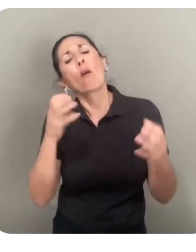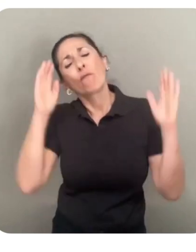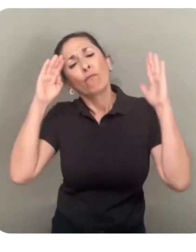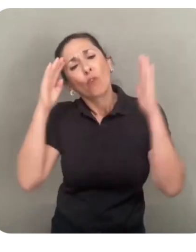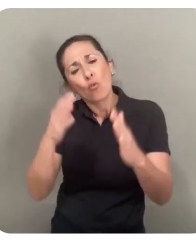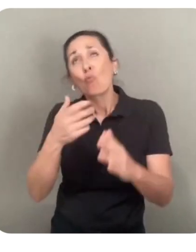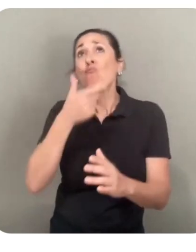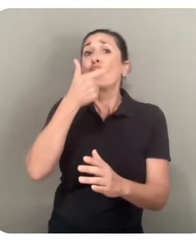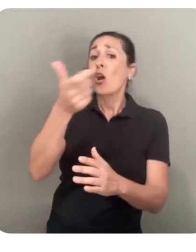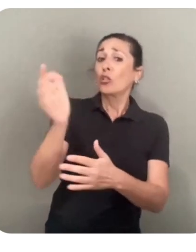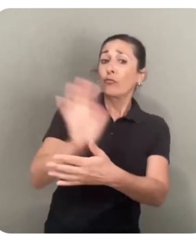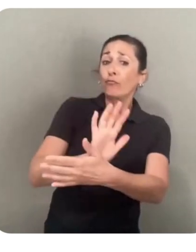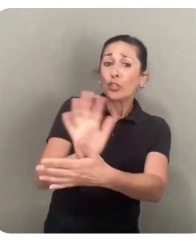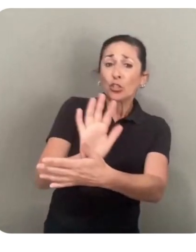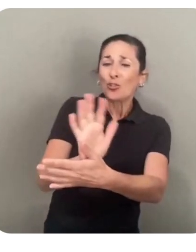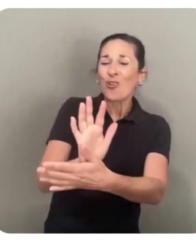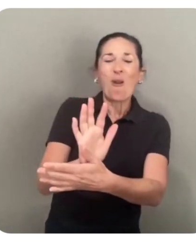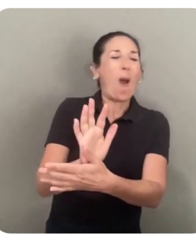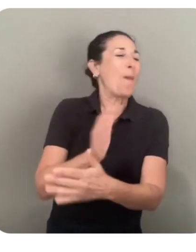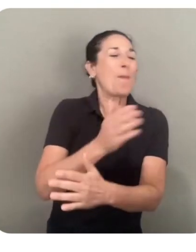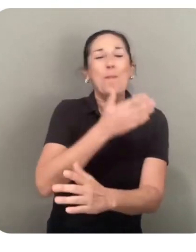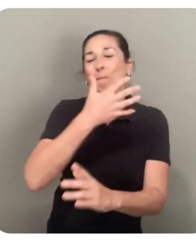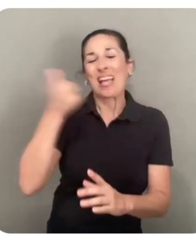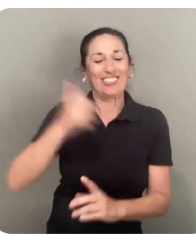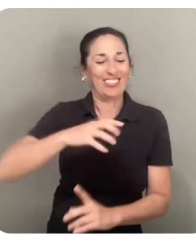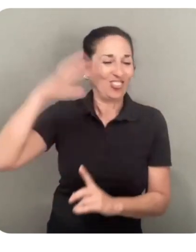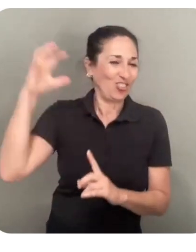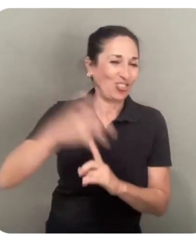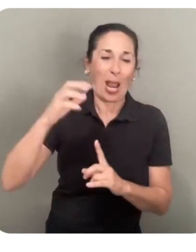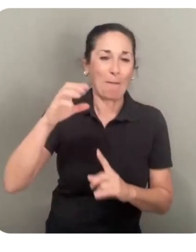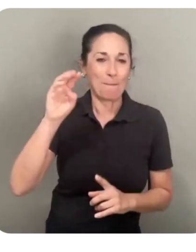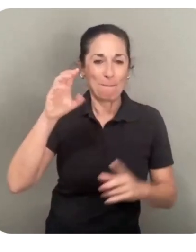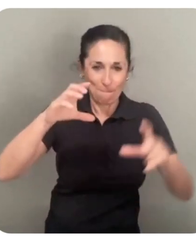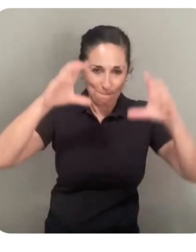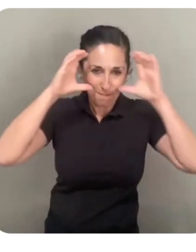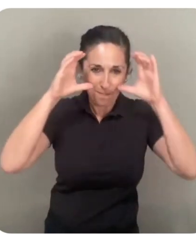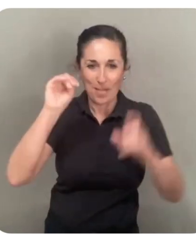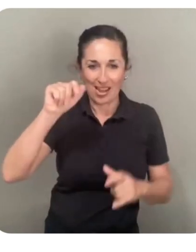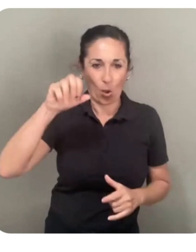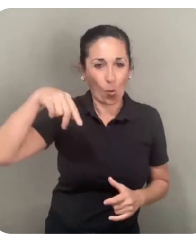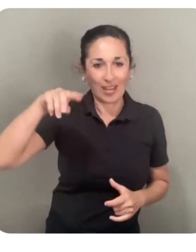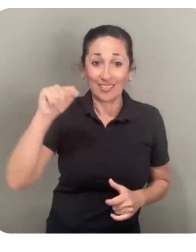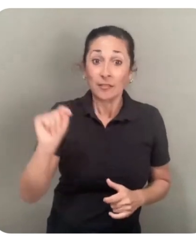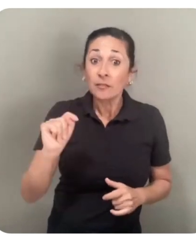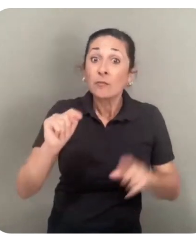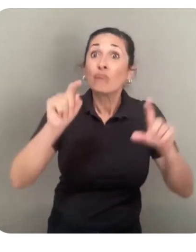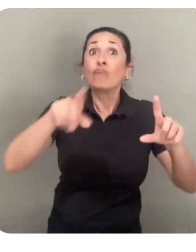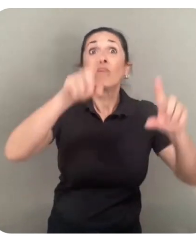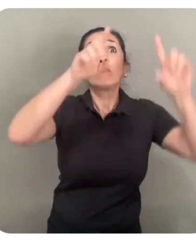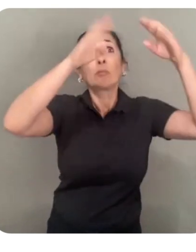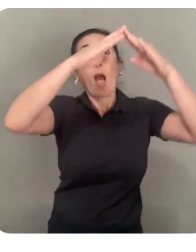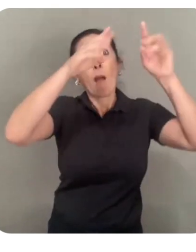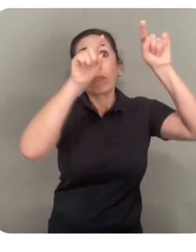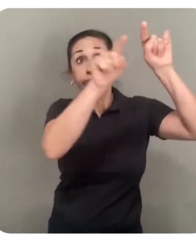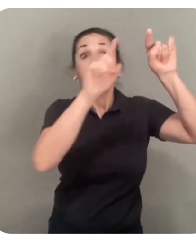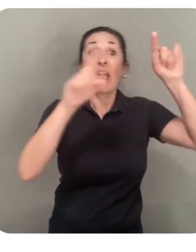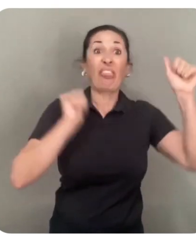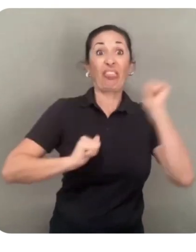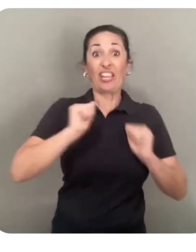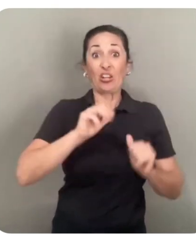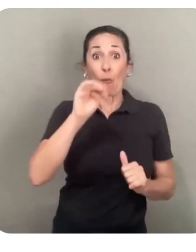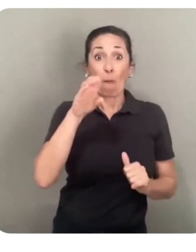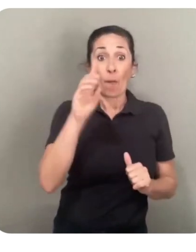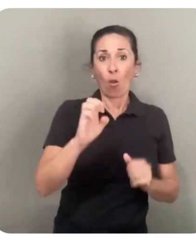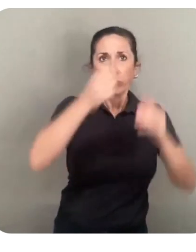video has never been better on Meta Quest. At the top of every panel, you can engage theater mode that will expand it onto